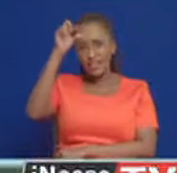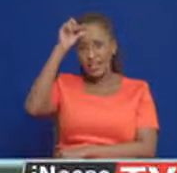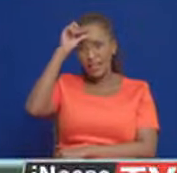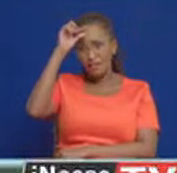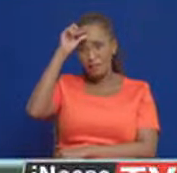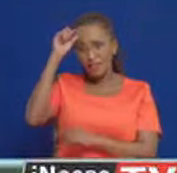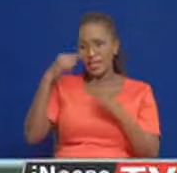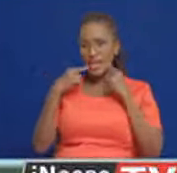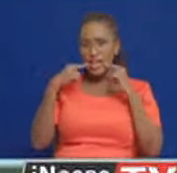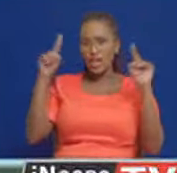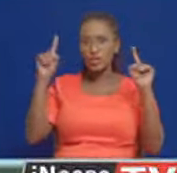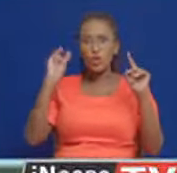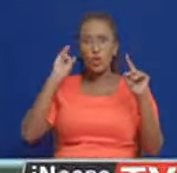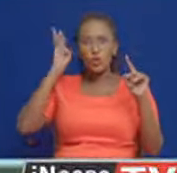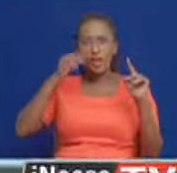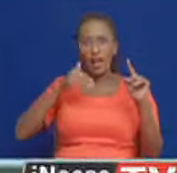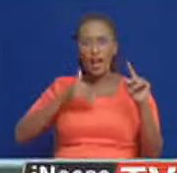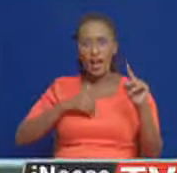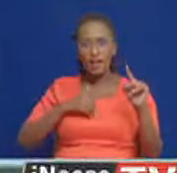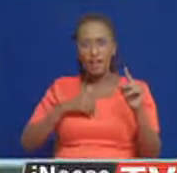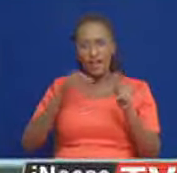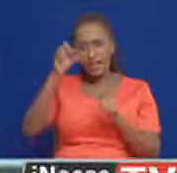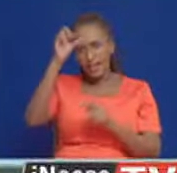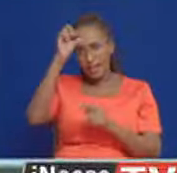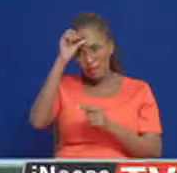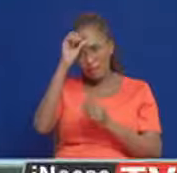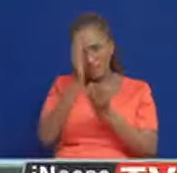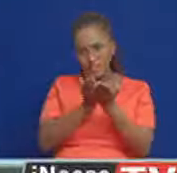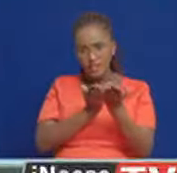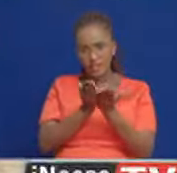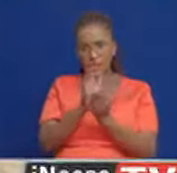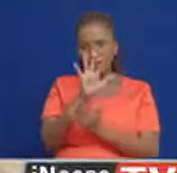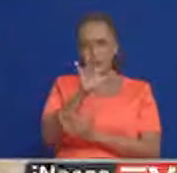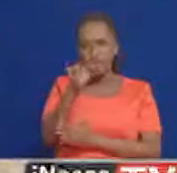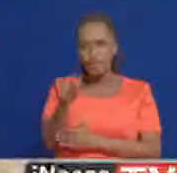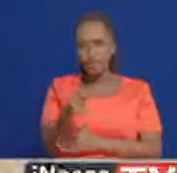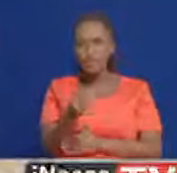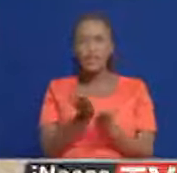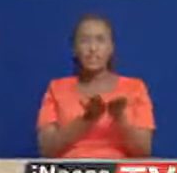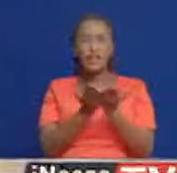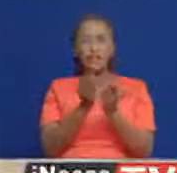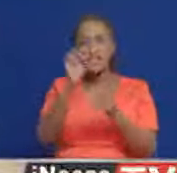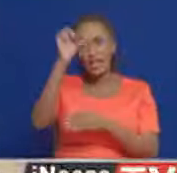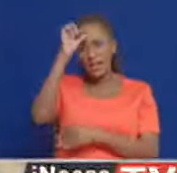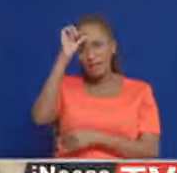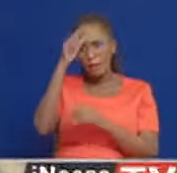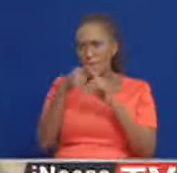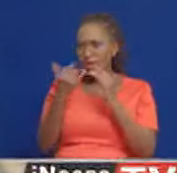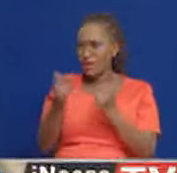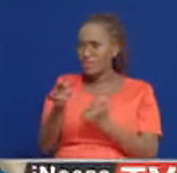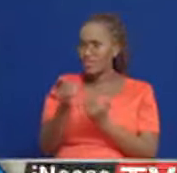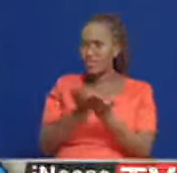we are going to have e-government services, 5,000 services. Mm-hmm. Mm. How do you pay for those services?